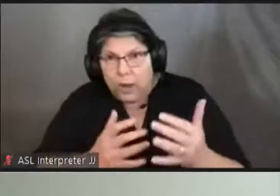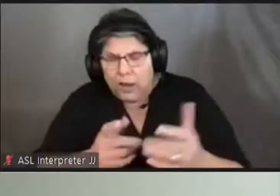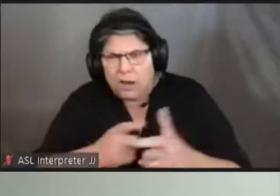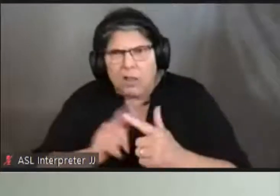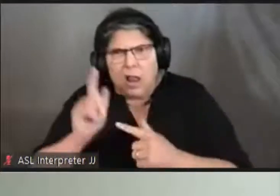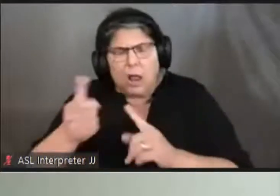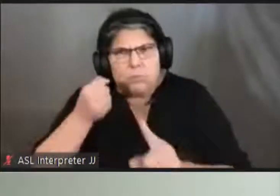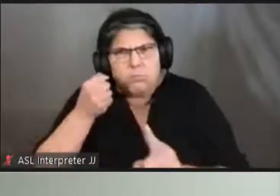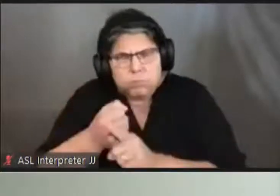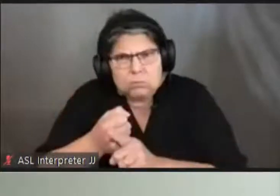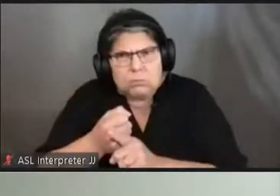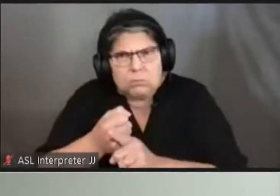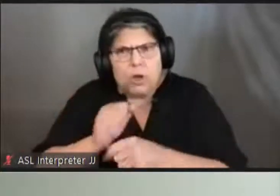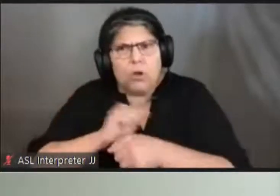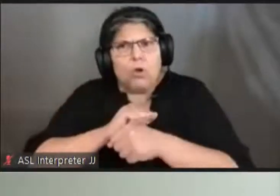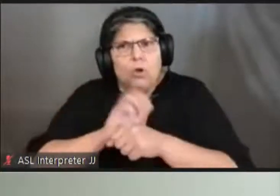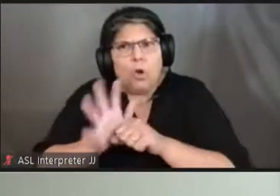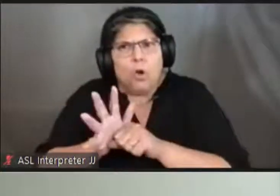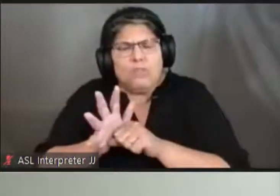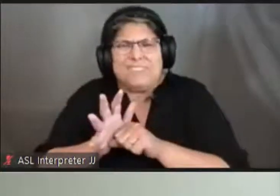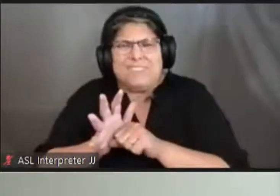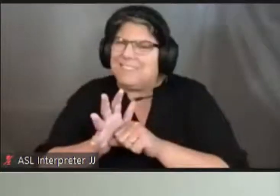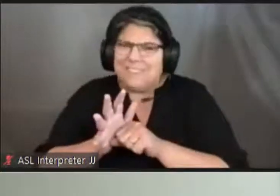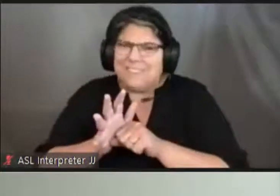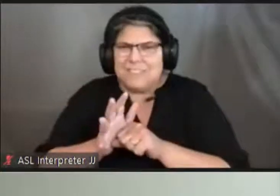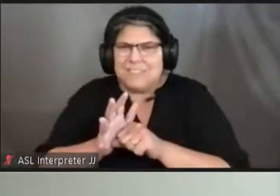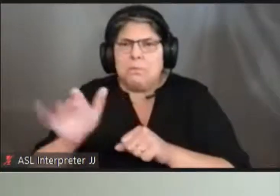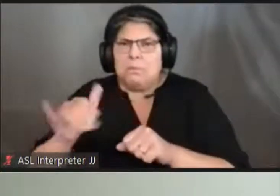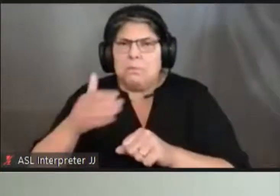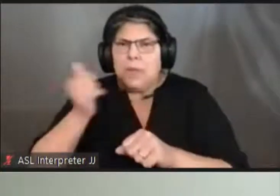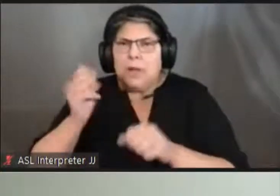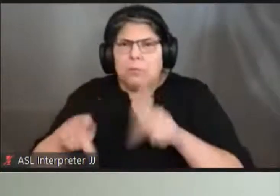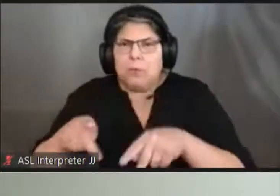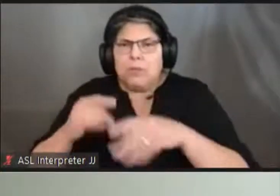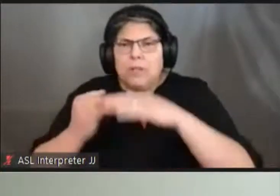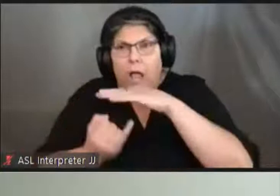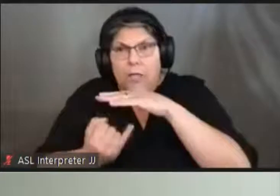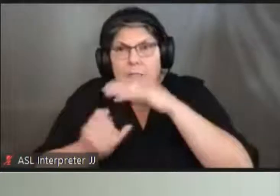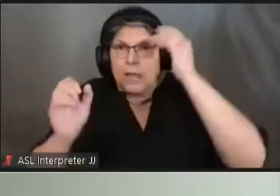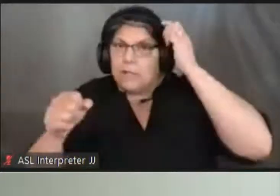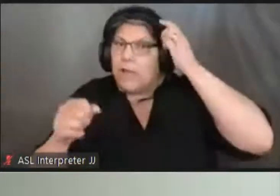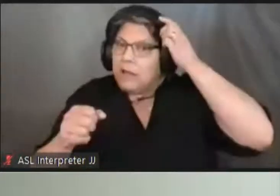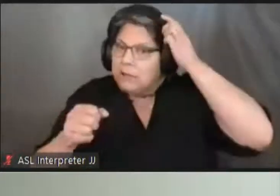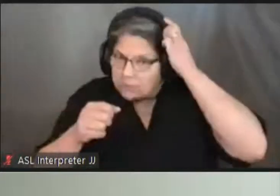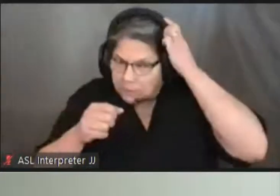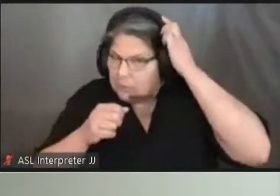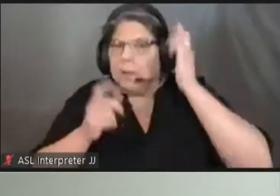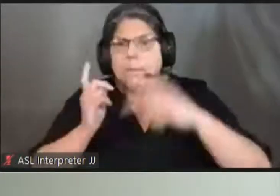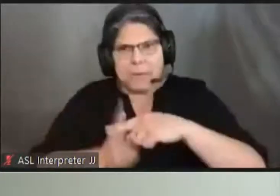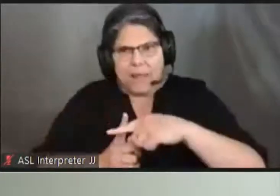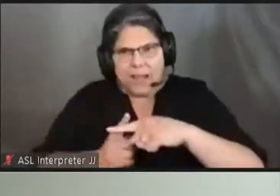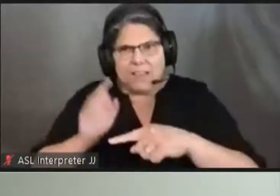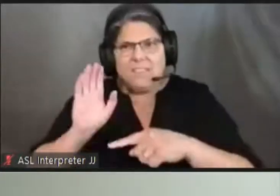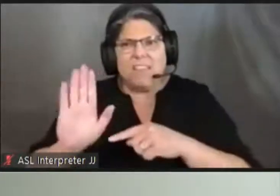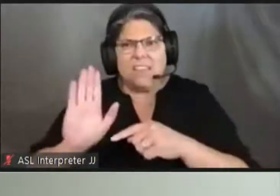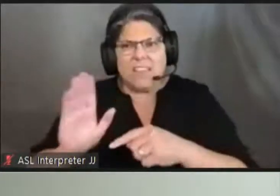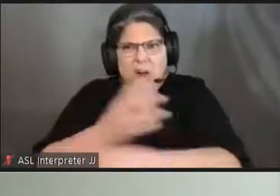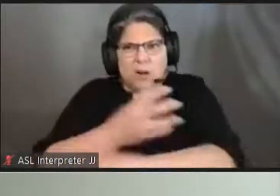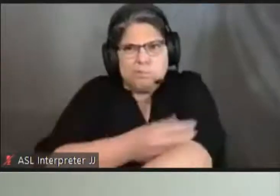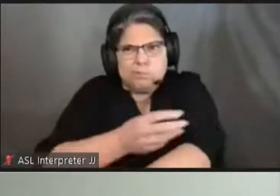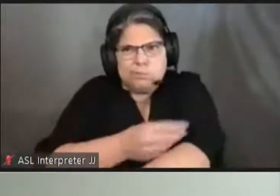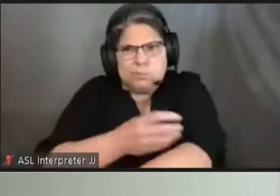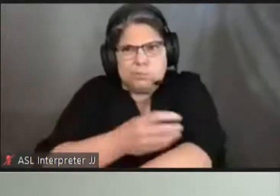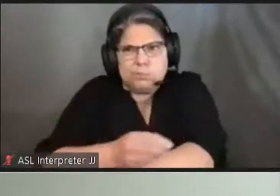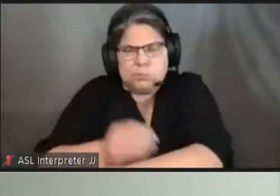isolation would be continuing, but we will probably send those specimens for